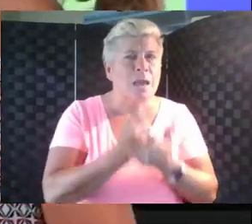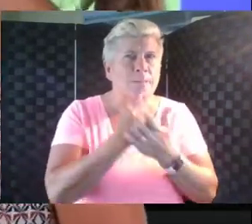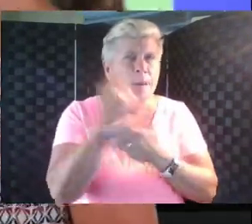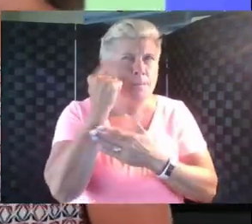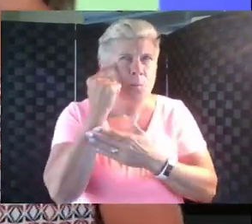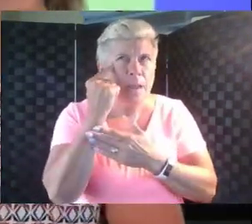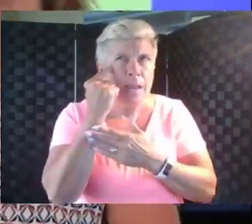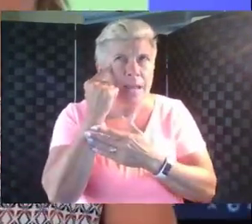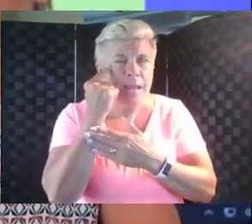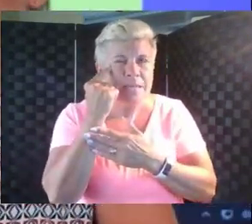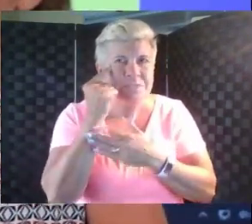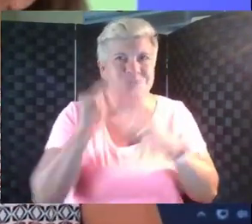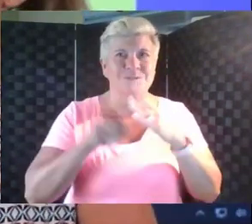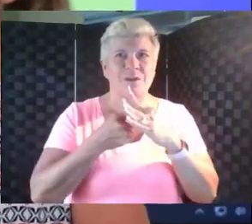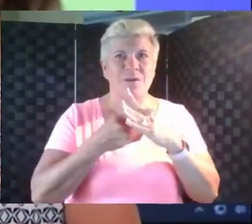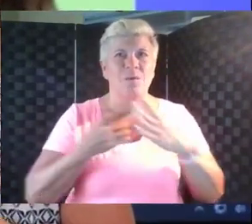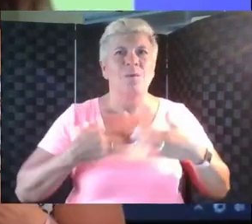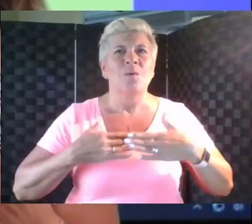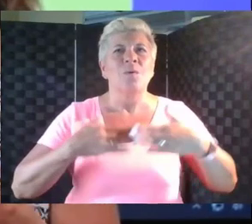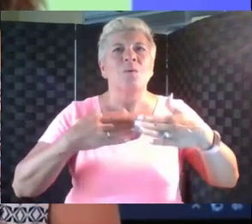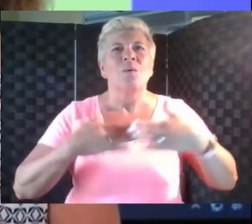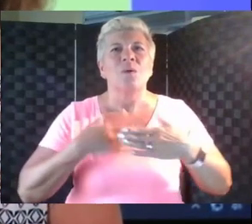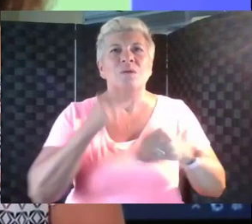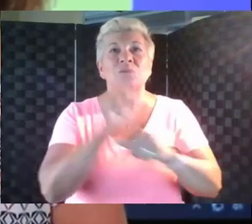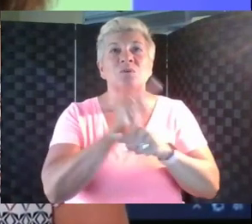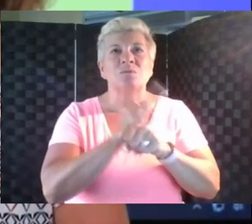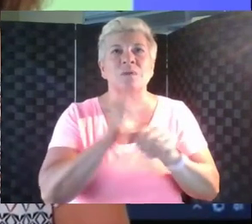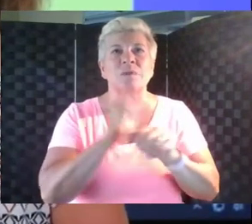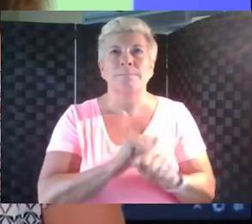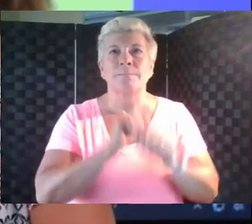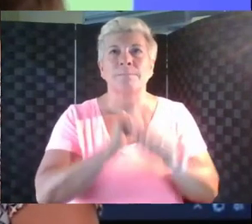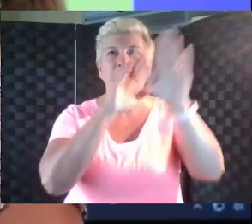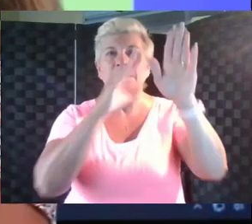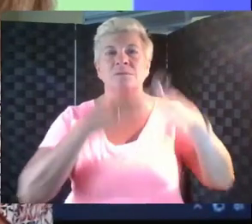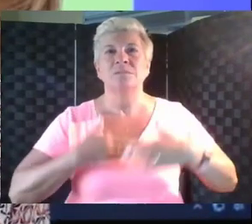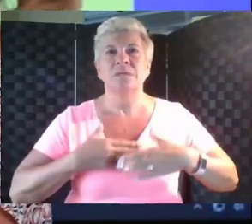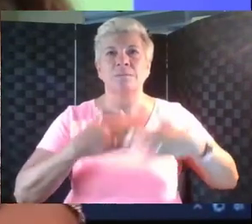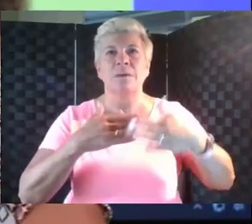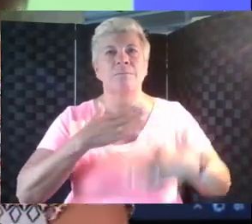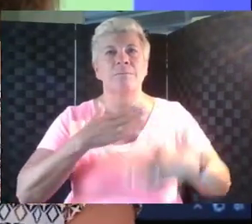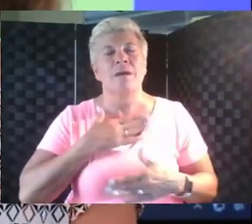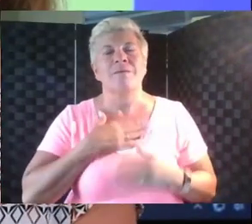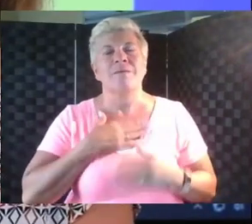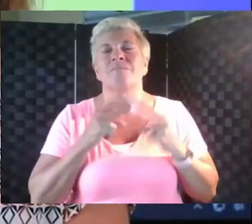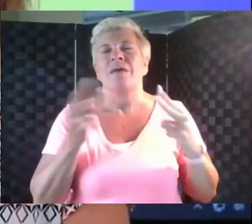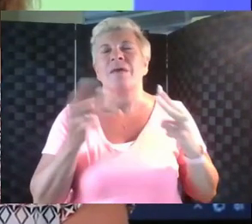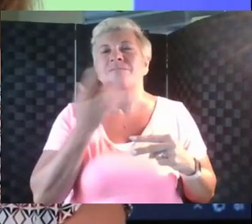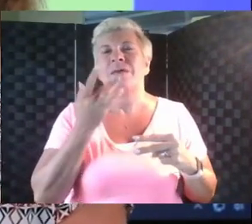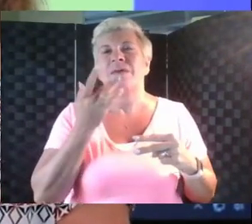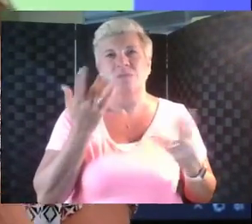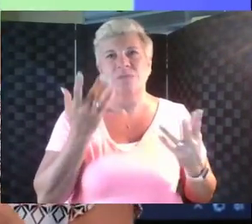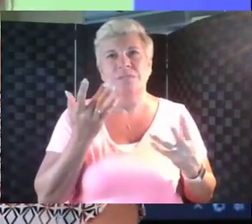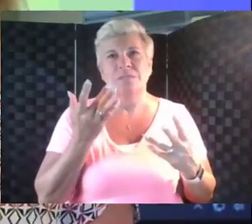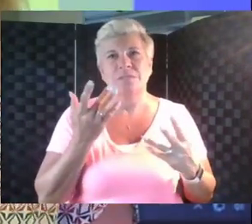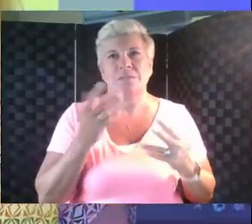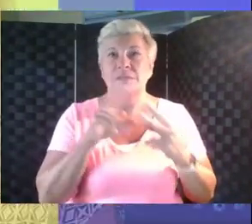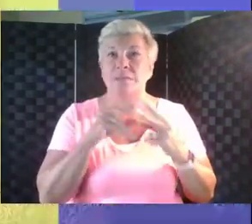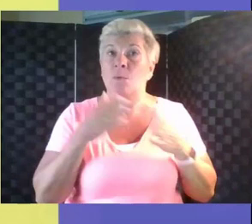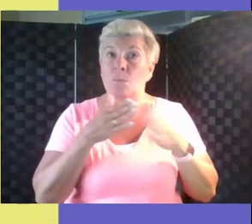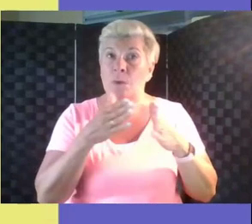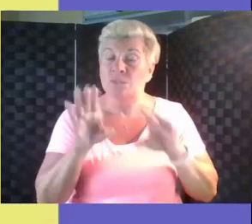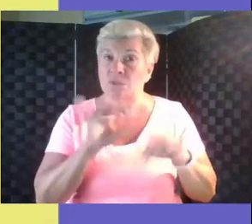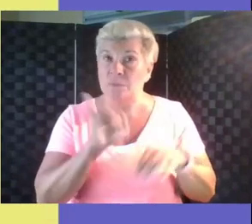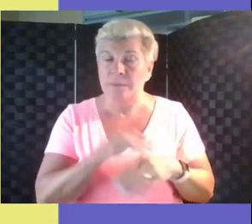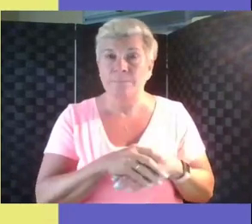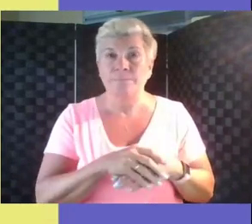we're going to do a quick refueling break using mountain breathing. This is one of my very favorites. There's a couple of ways you